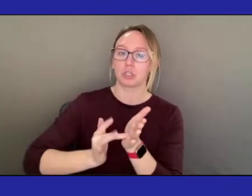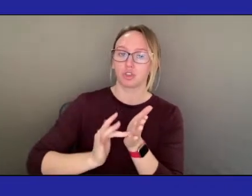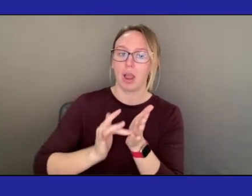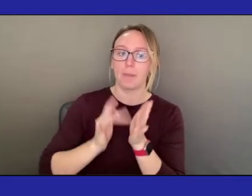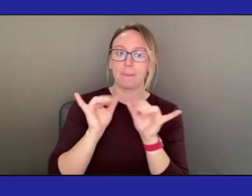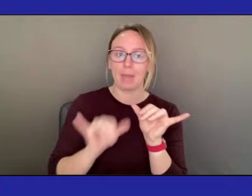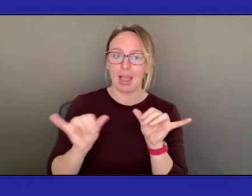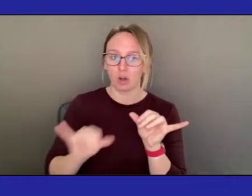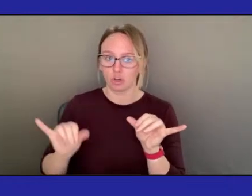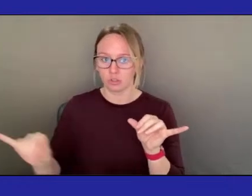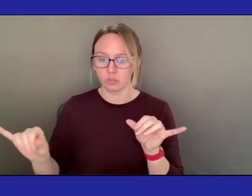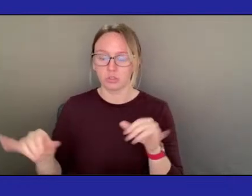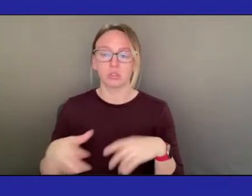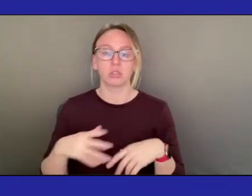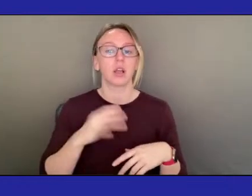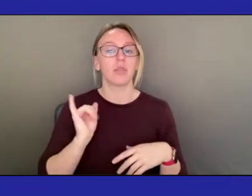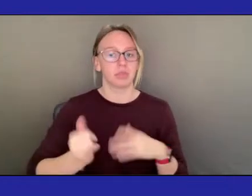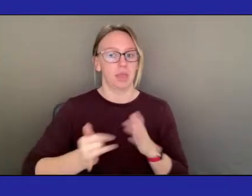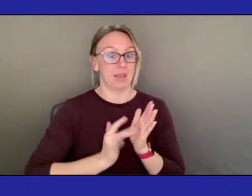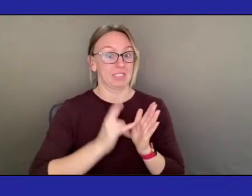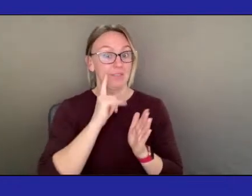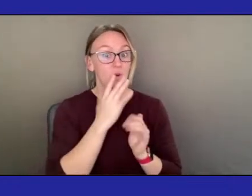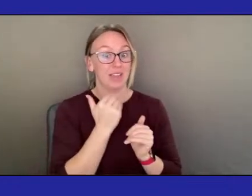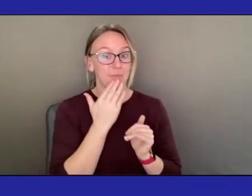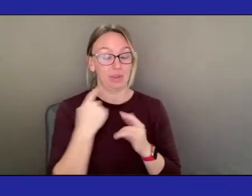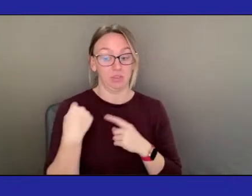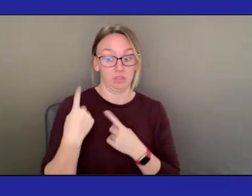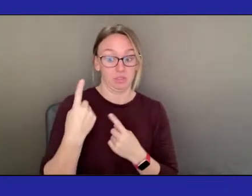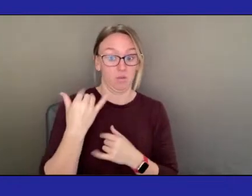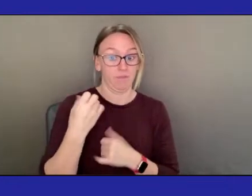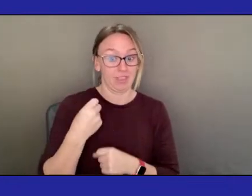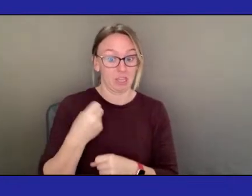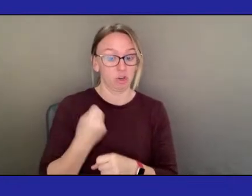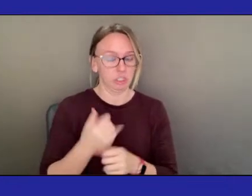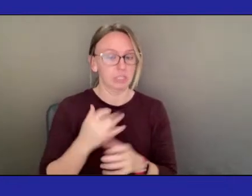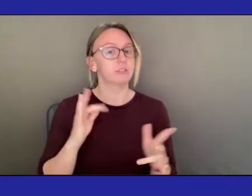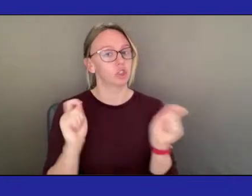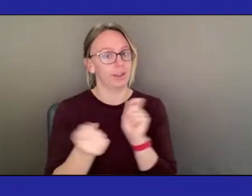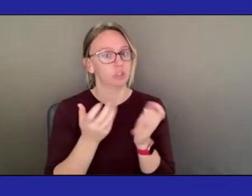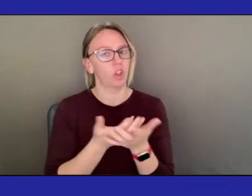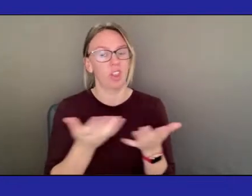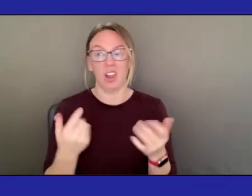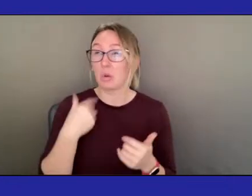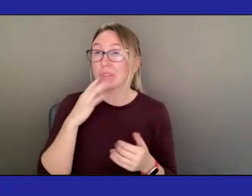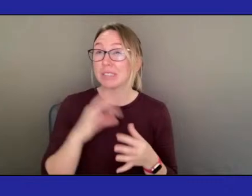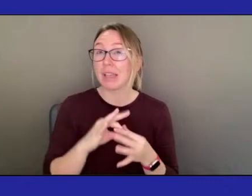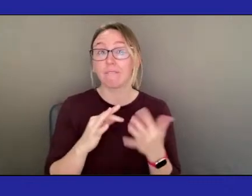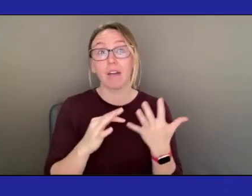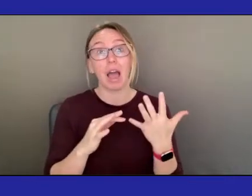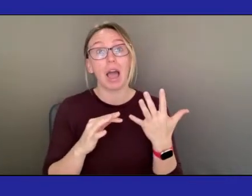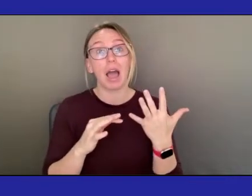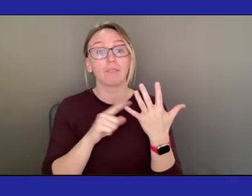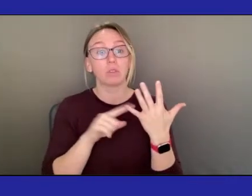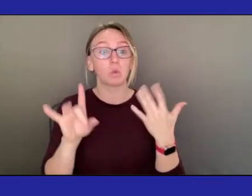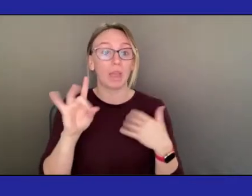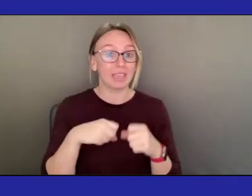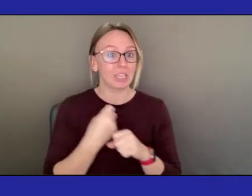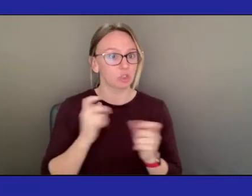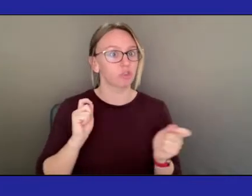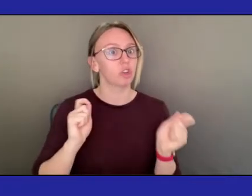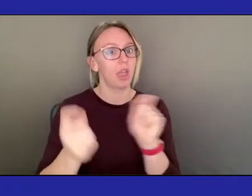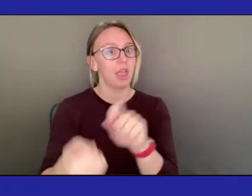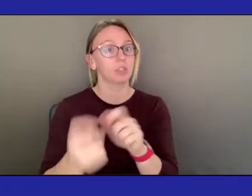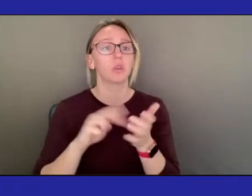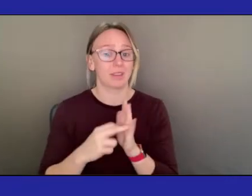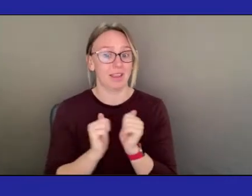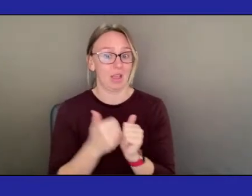for diabetes have changed a lot over the years, over the last, I would say, 5 to 8 years. And so the way we treat diabetes